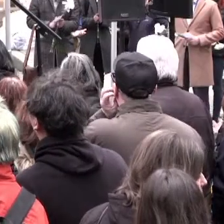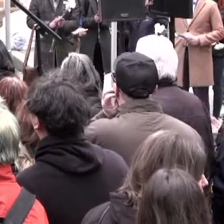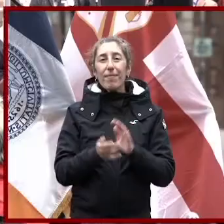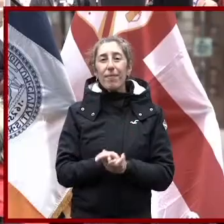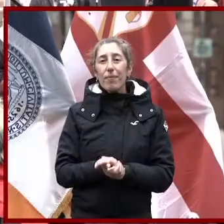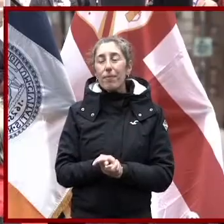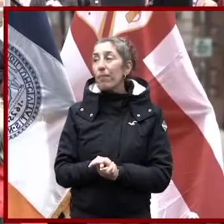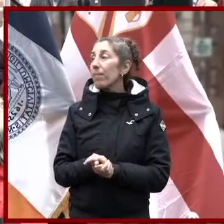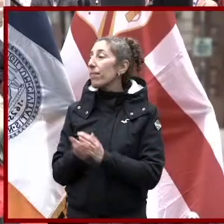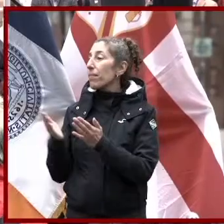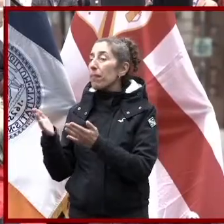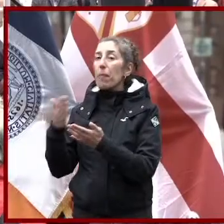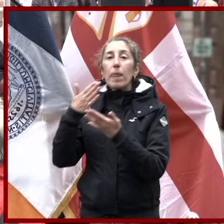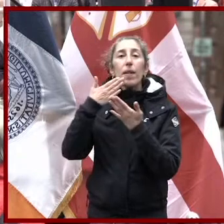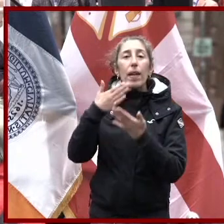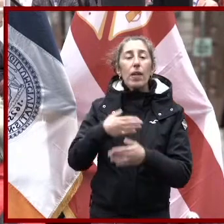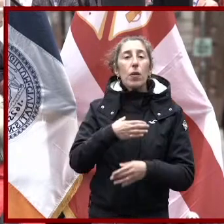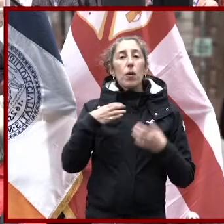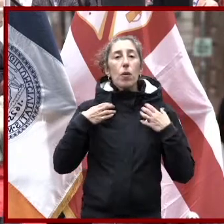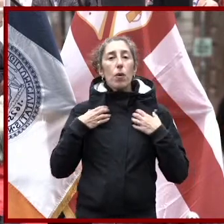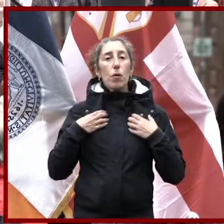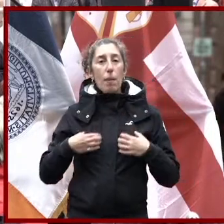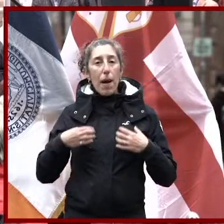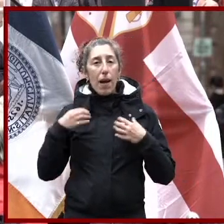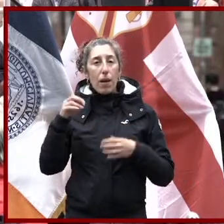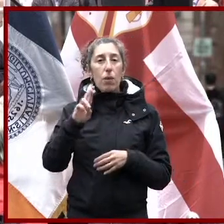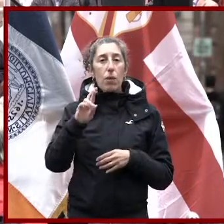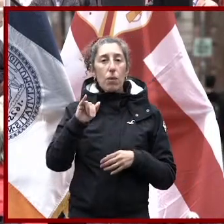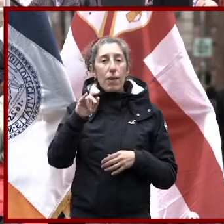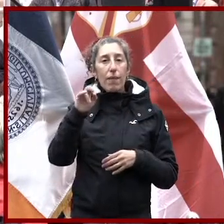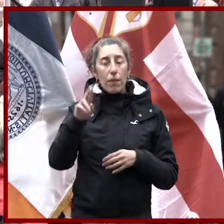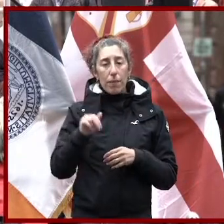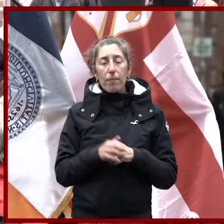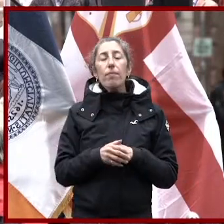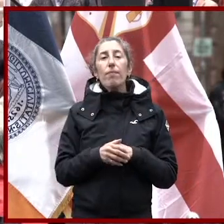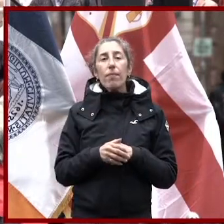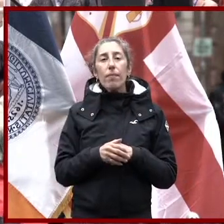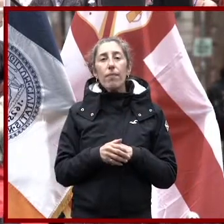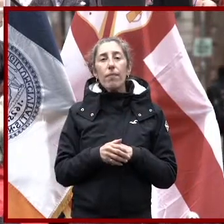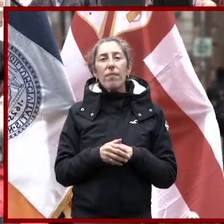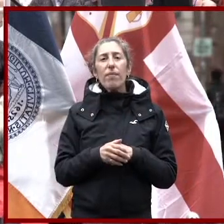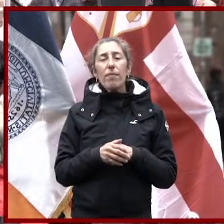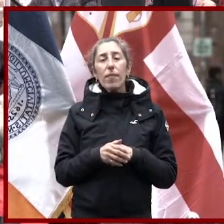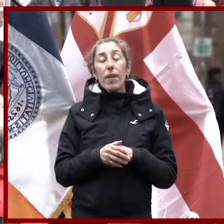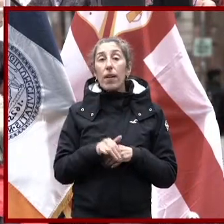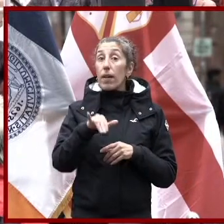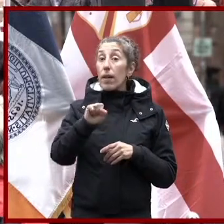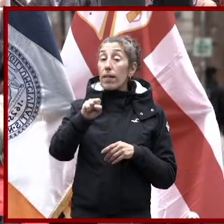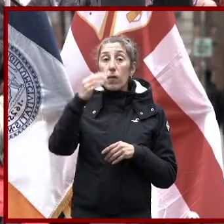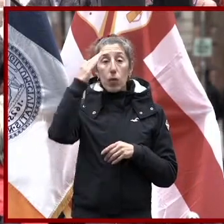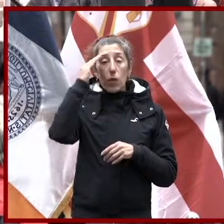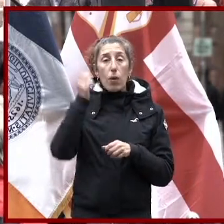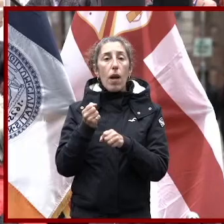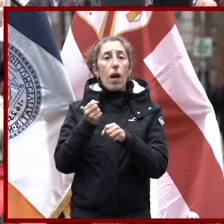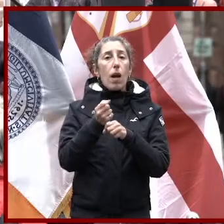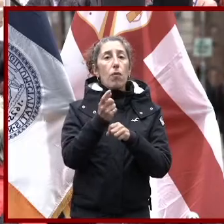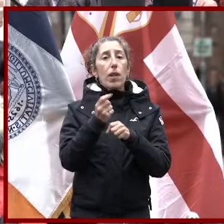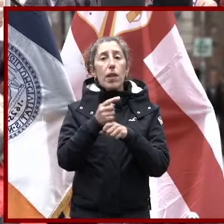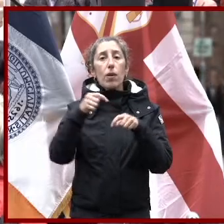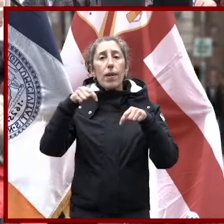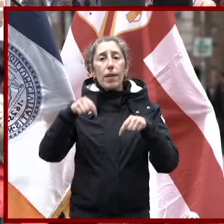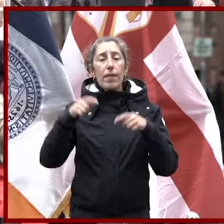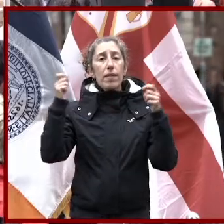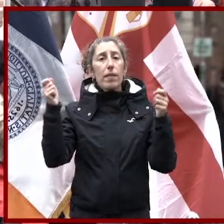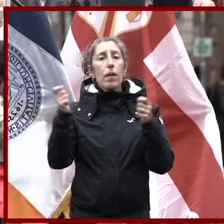Thank you very much, Rabbi Werber. You know, one of the moving moments of the ceremony every year is the raising of the ladder